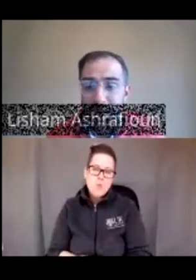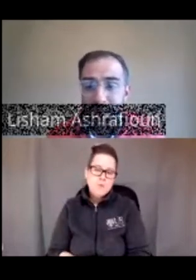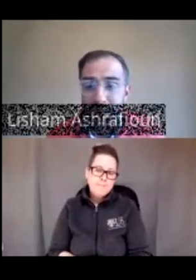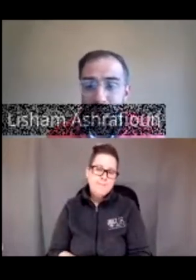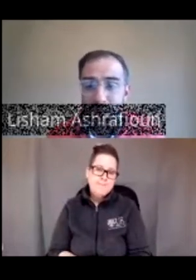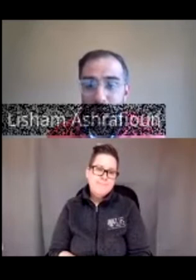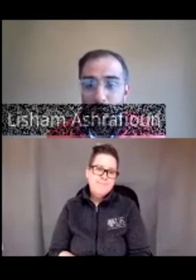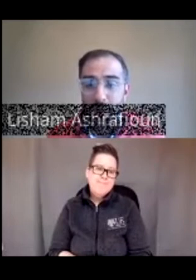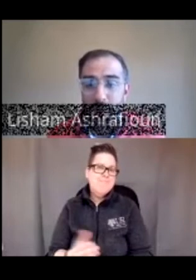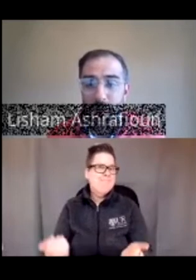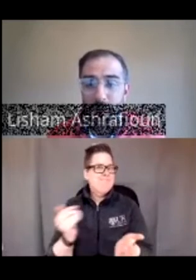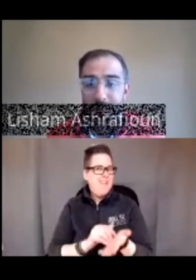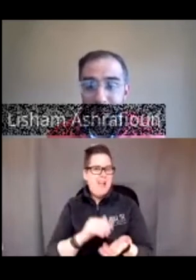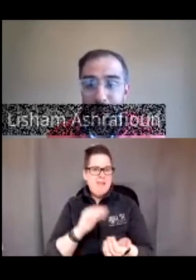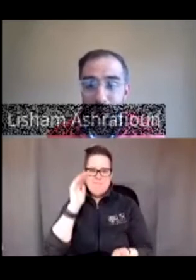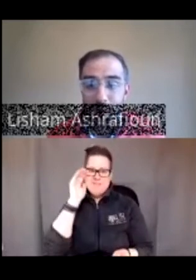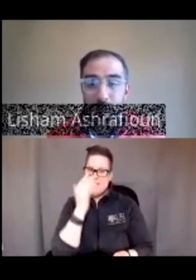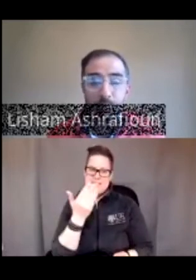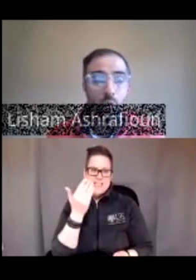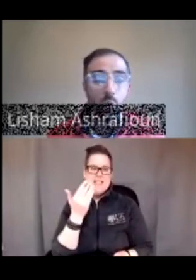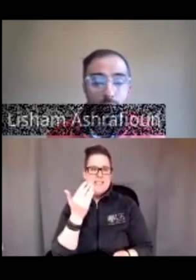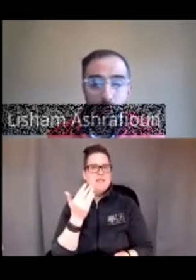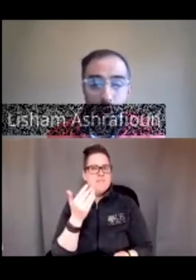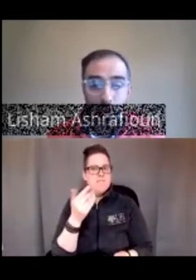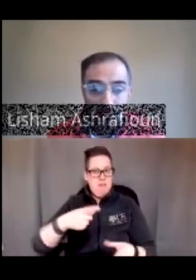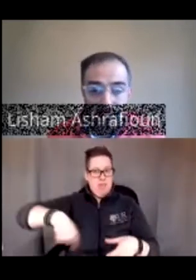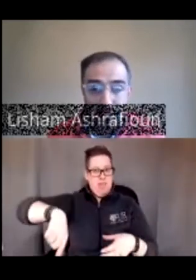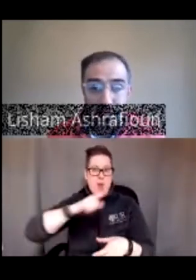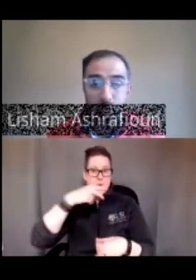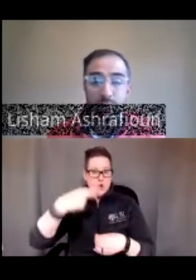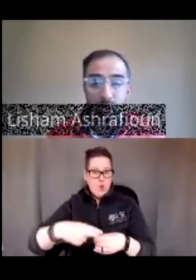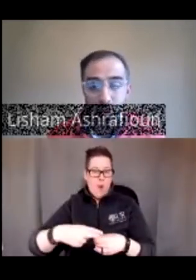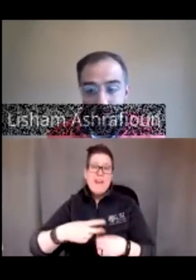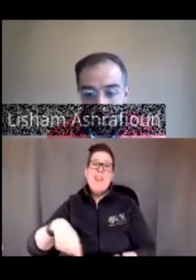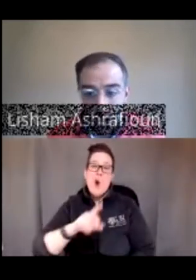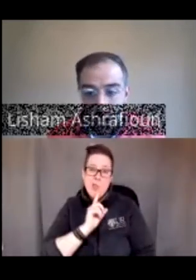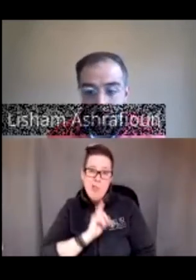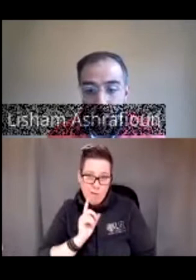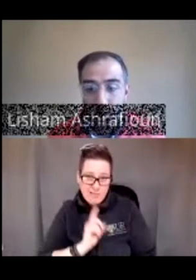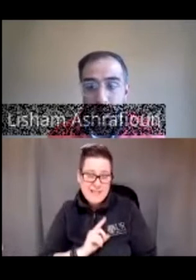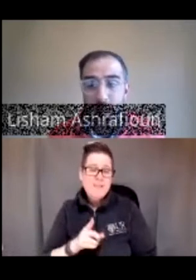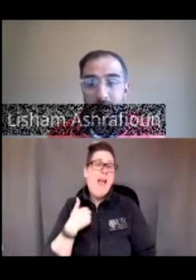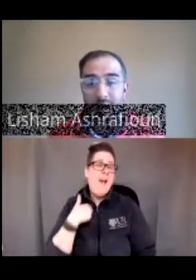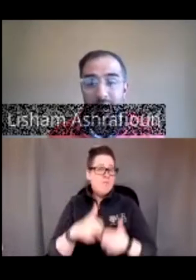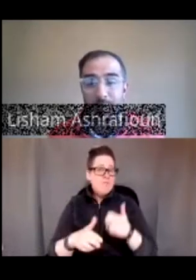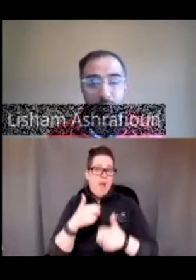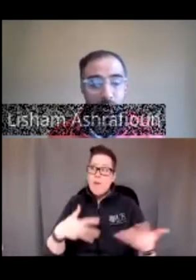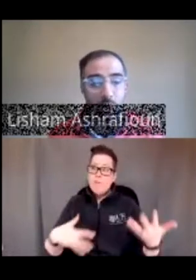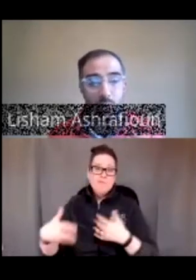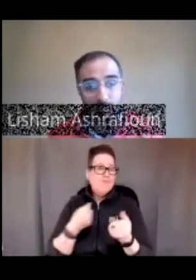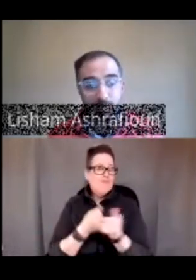so again, it looks like we are getting people who are lonely, who have issues with social support,